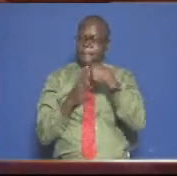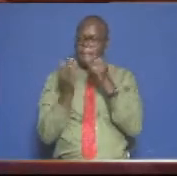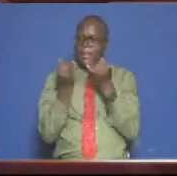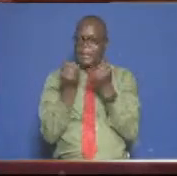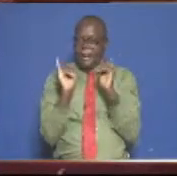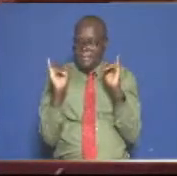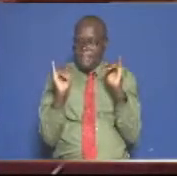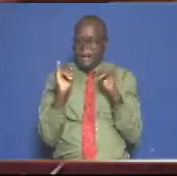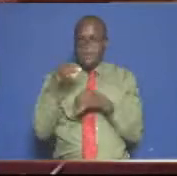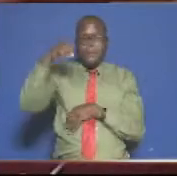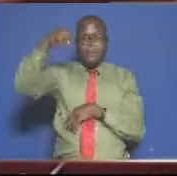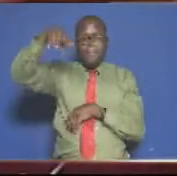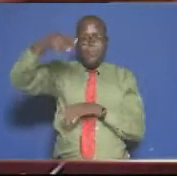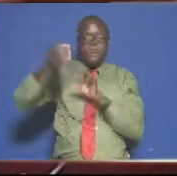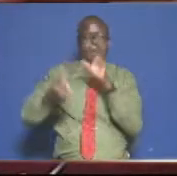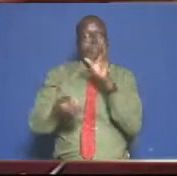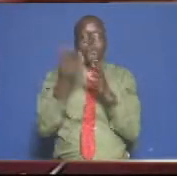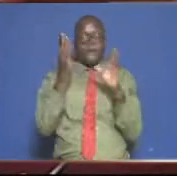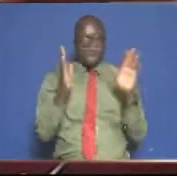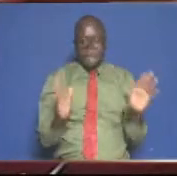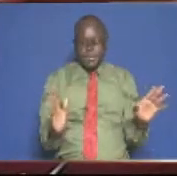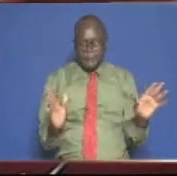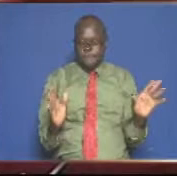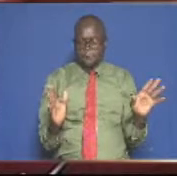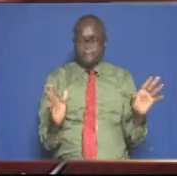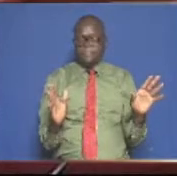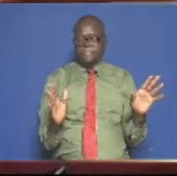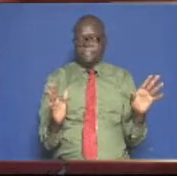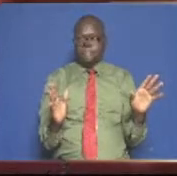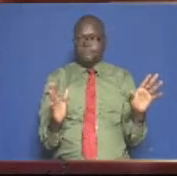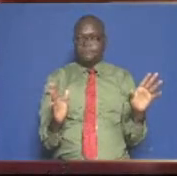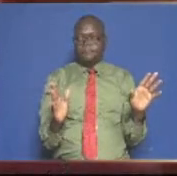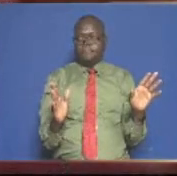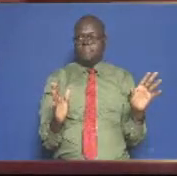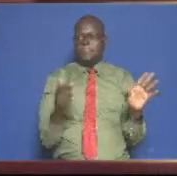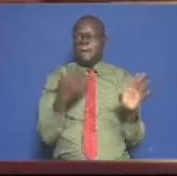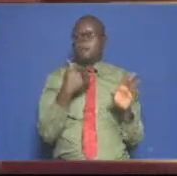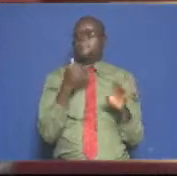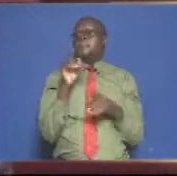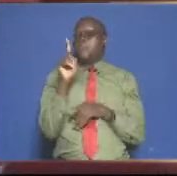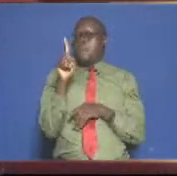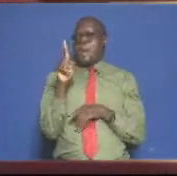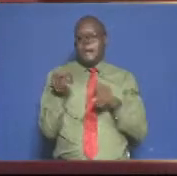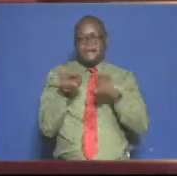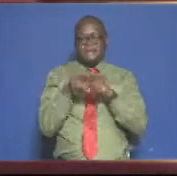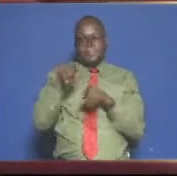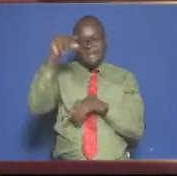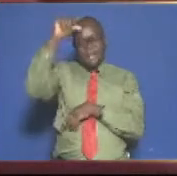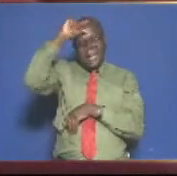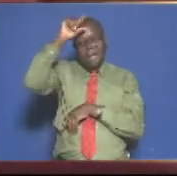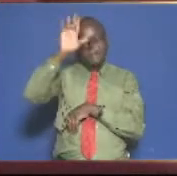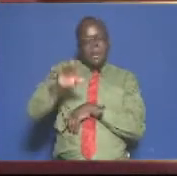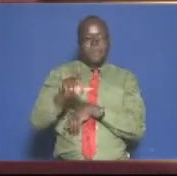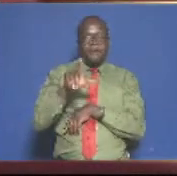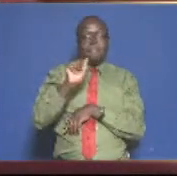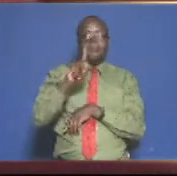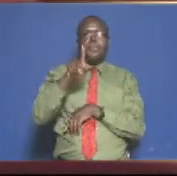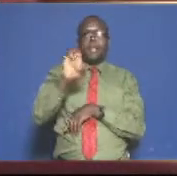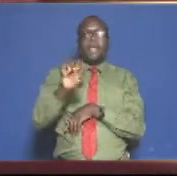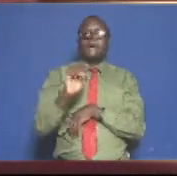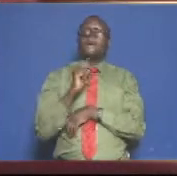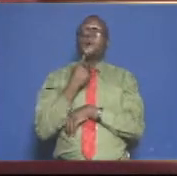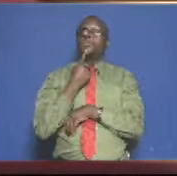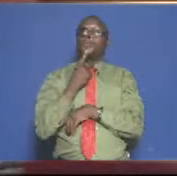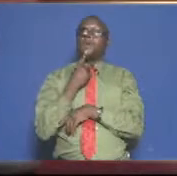independent power producers, which I have one independent power producer is more like a government one, Electricana